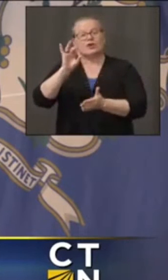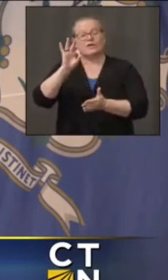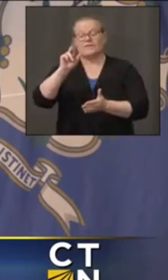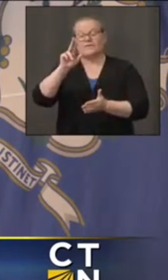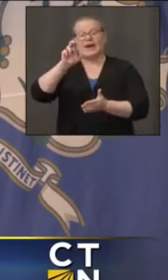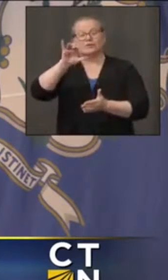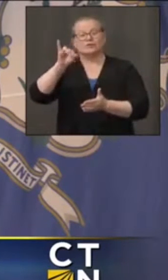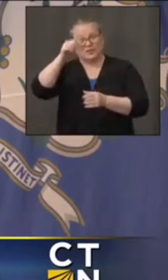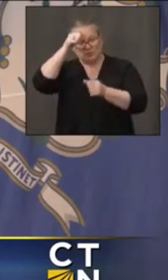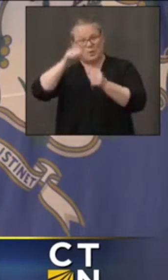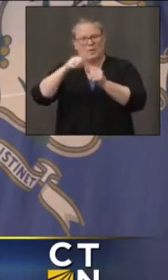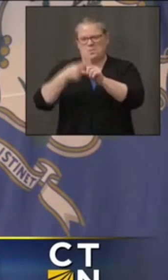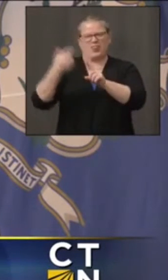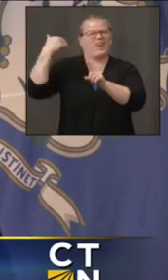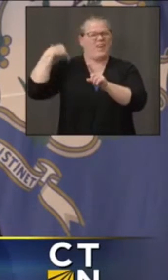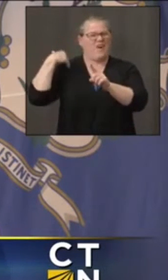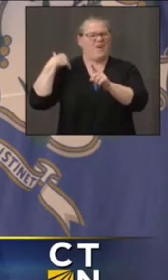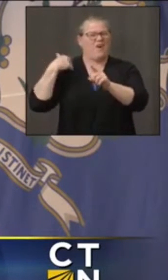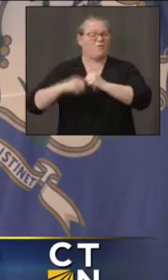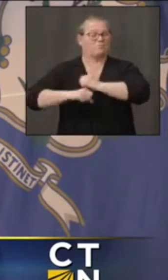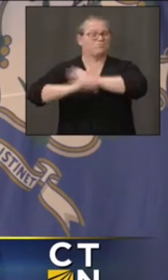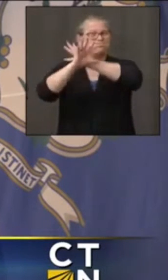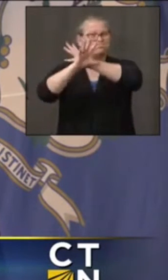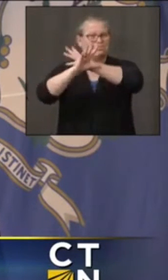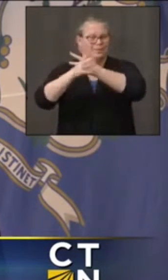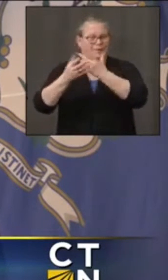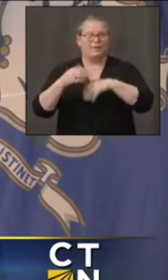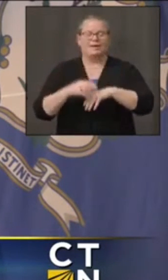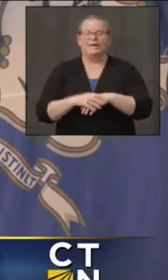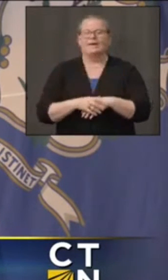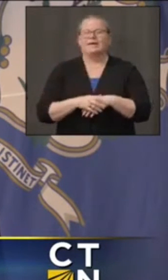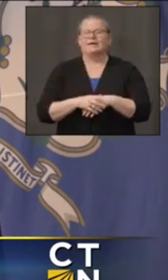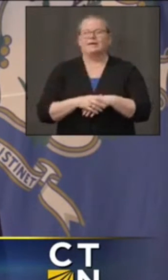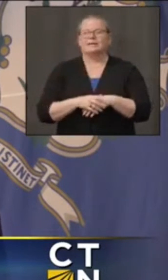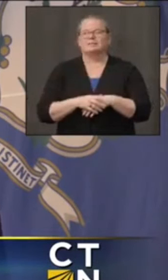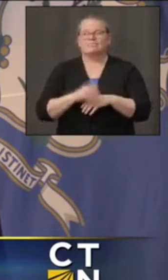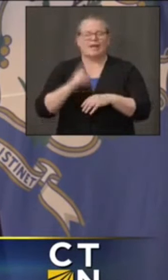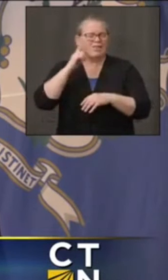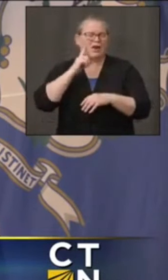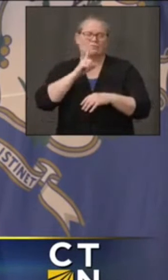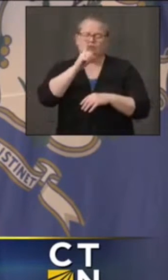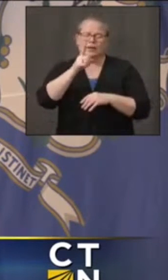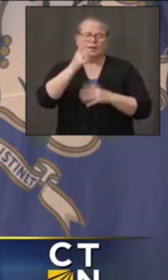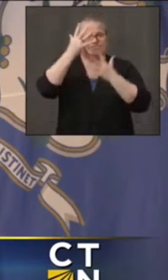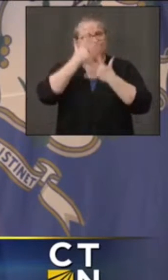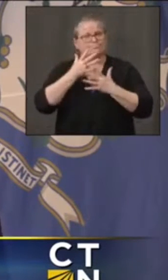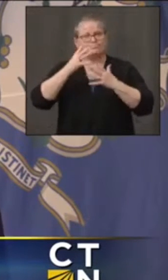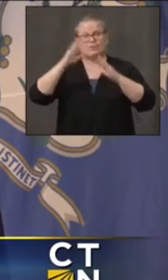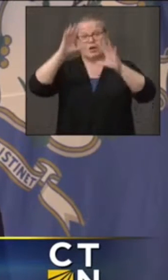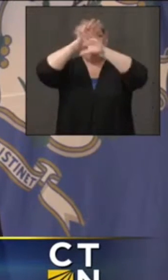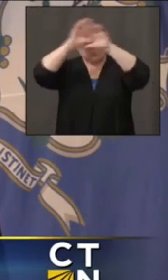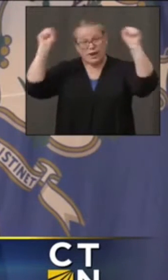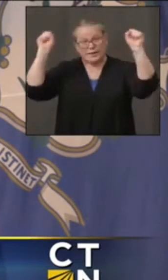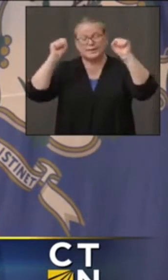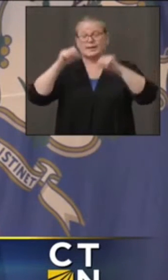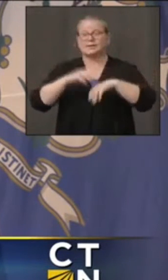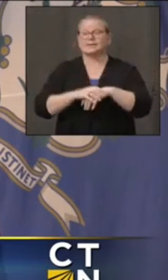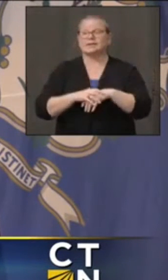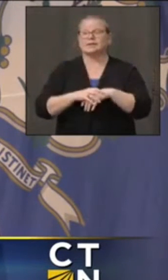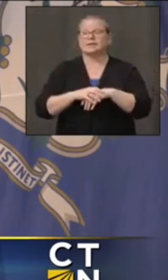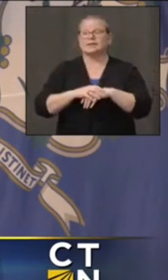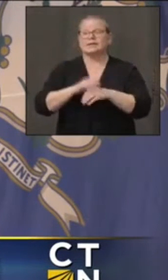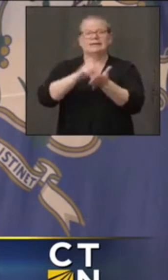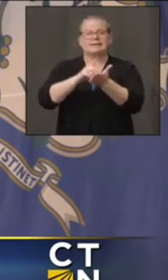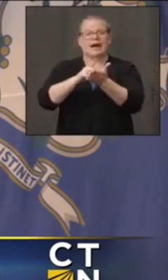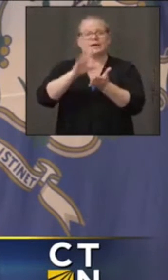so ago. And I just thought it was really unfortunate when the president took on Dr. Fauci, said, I'm tired of